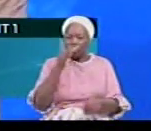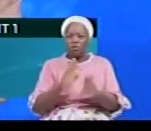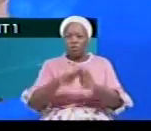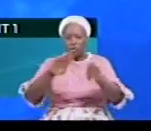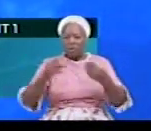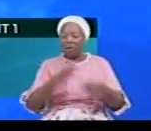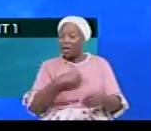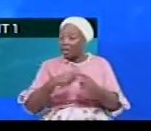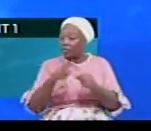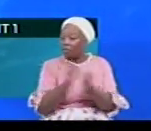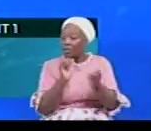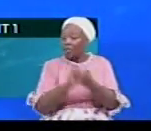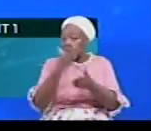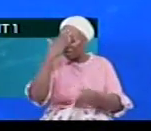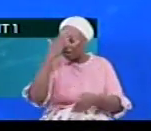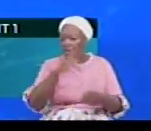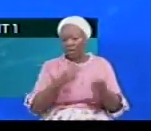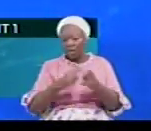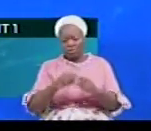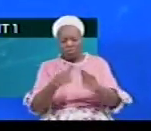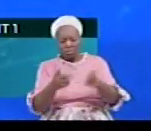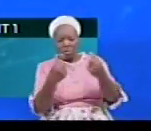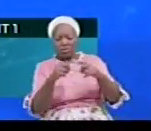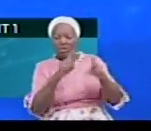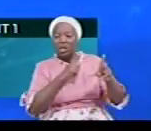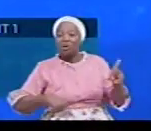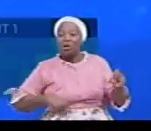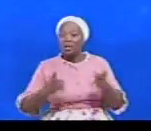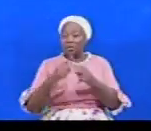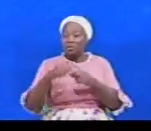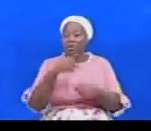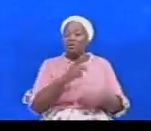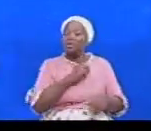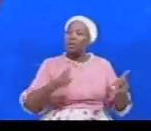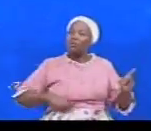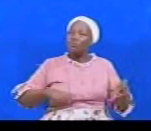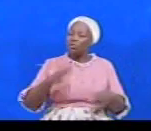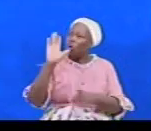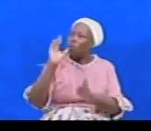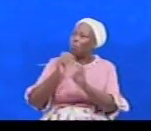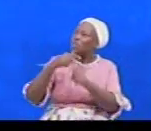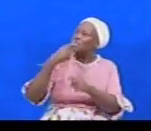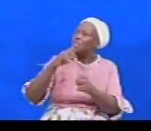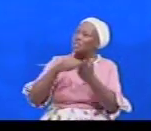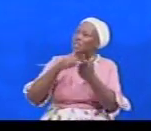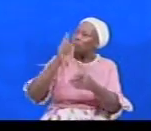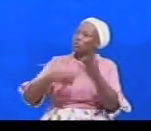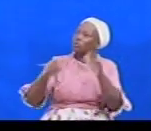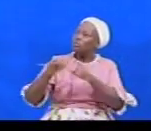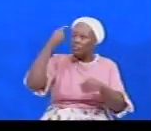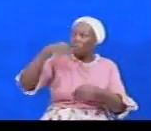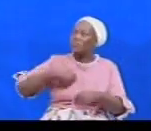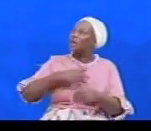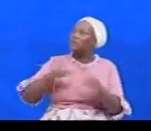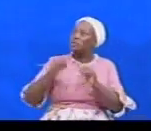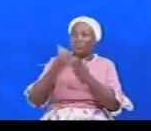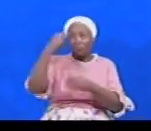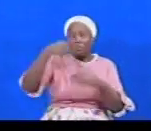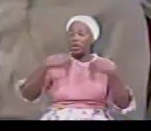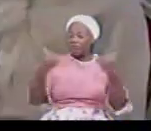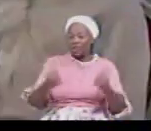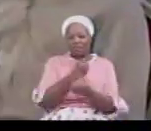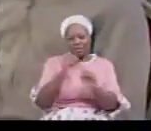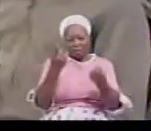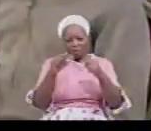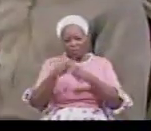that knowledge, you approach the Lord and say, your word says, this is what you'll do. Do it for me now, salvation will come to